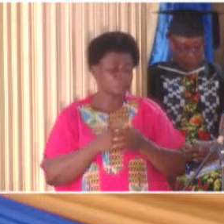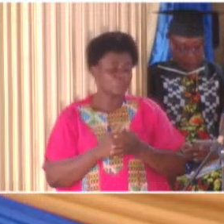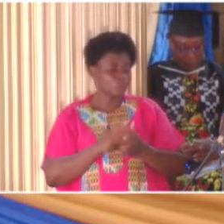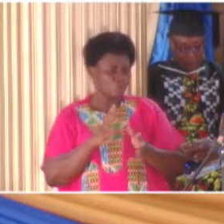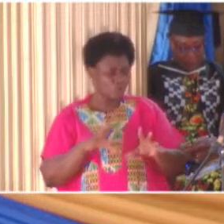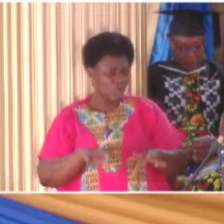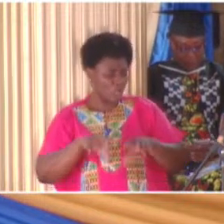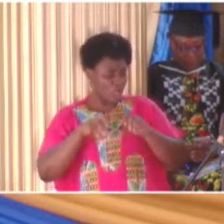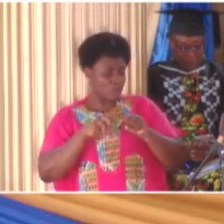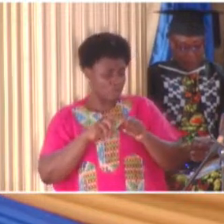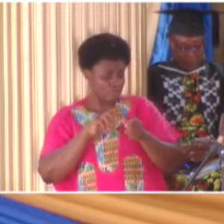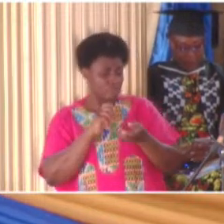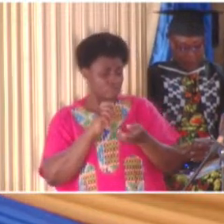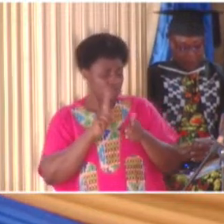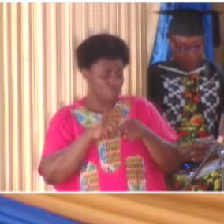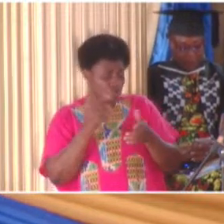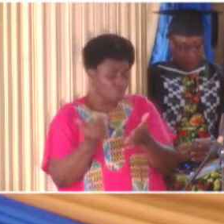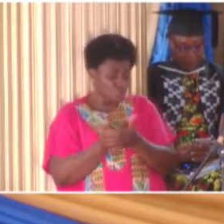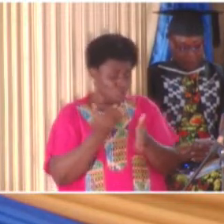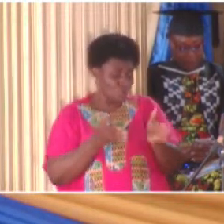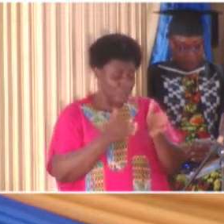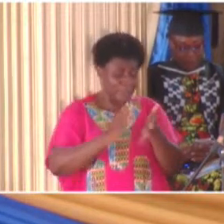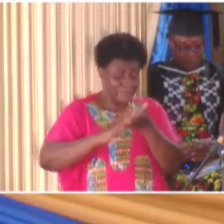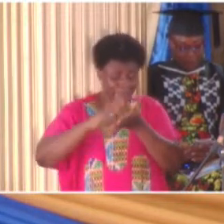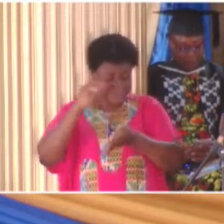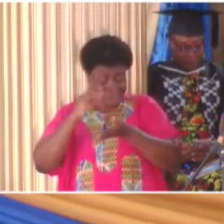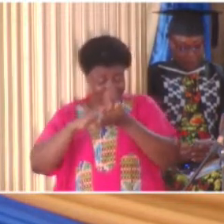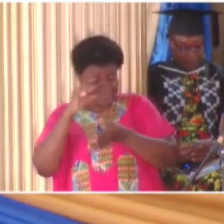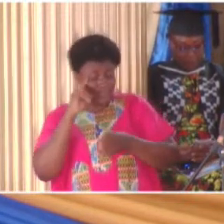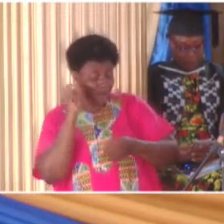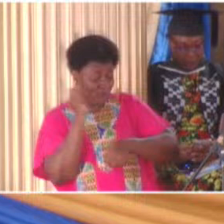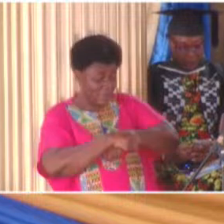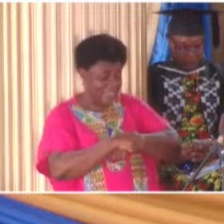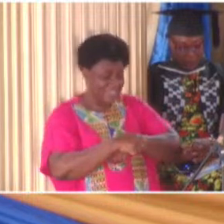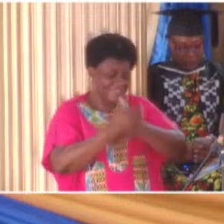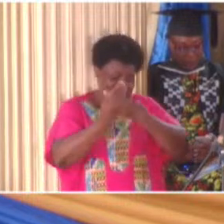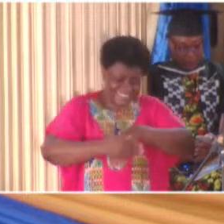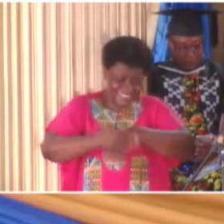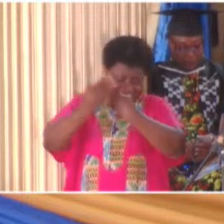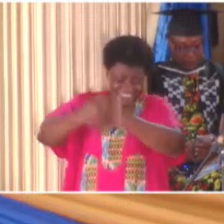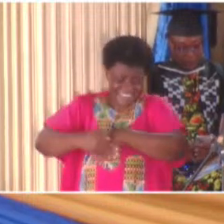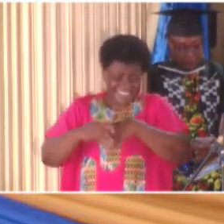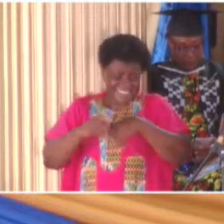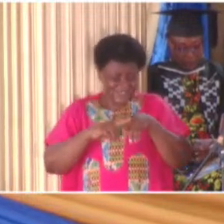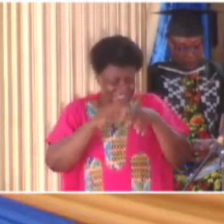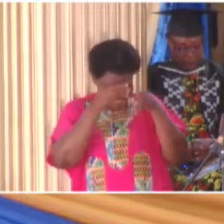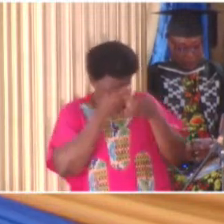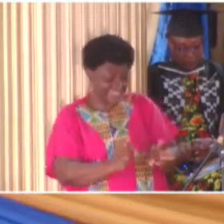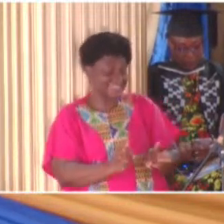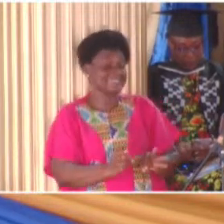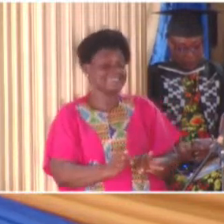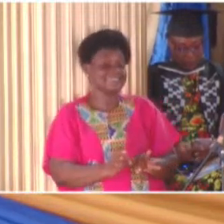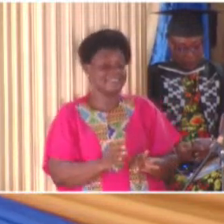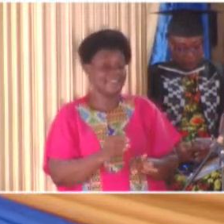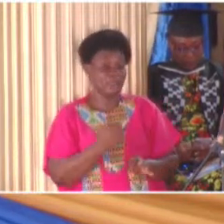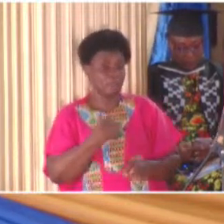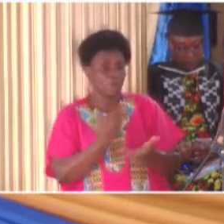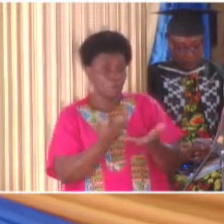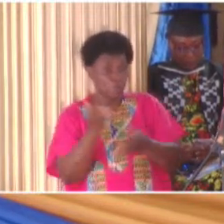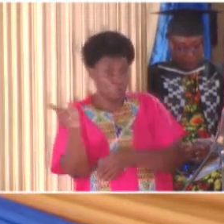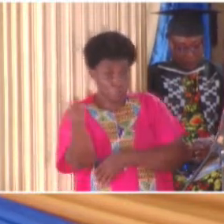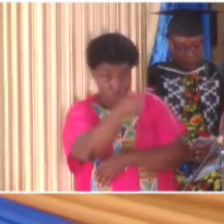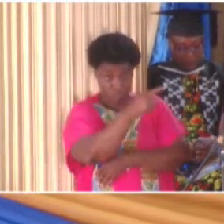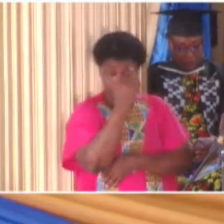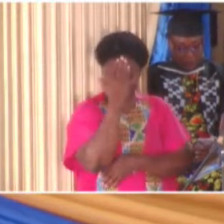adapted to new methods of learning and overcoming barriers with determination. And I want you to know